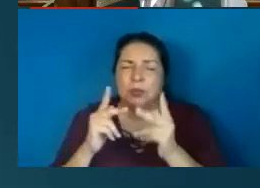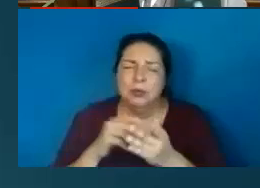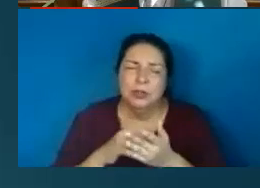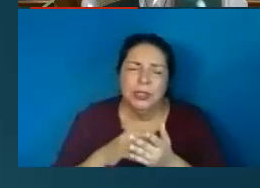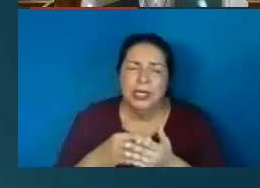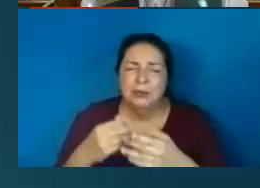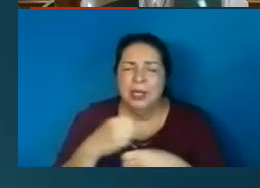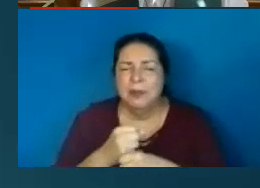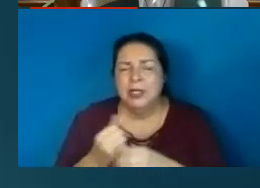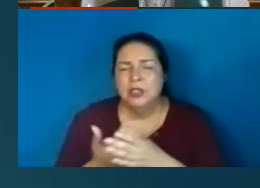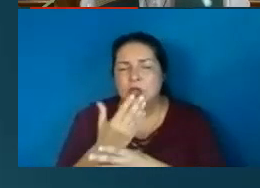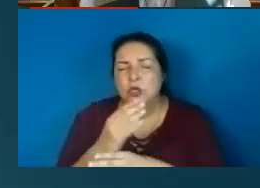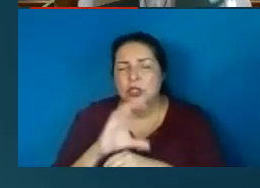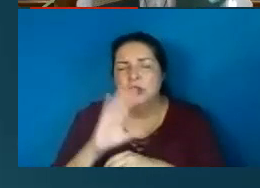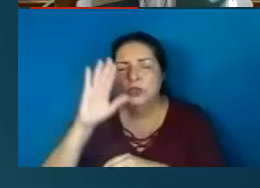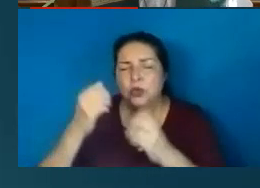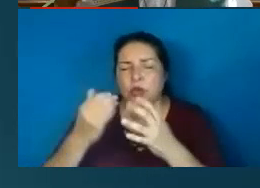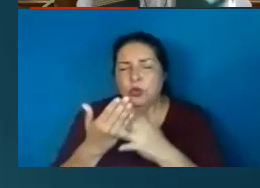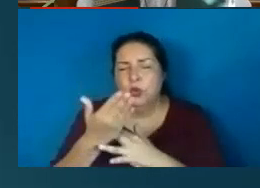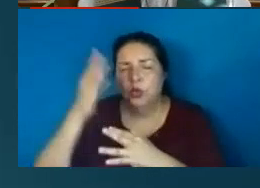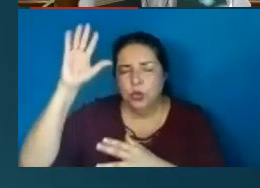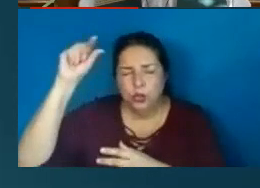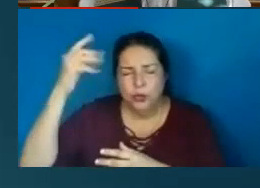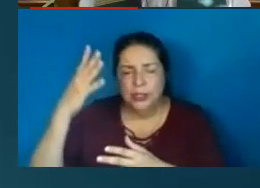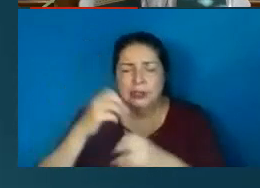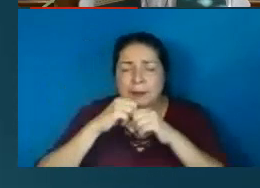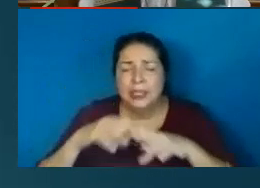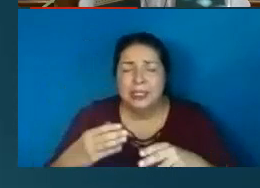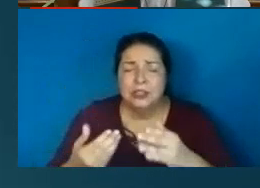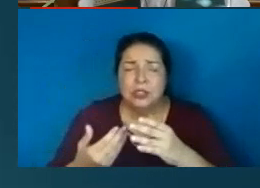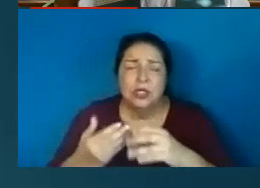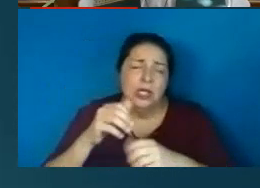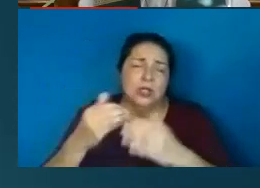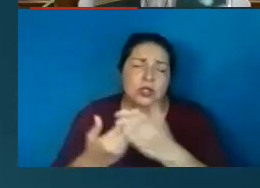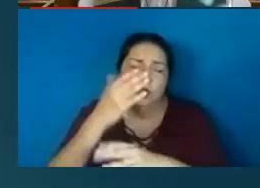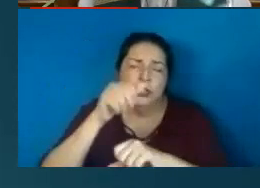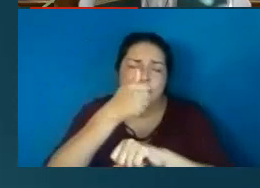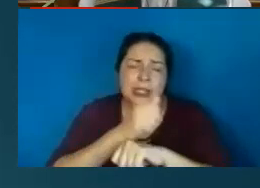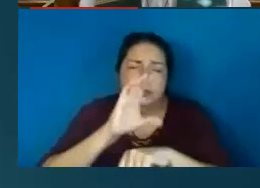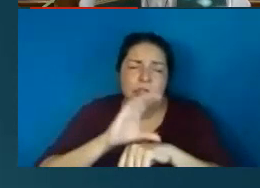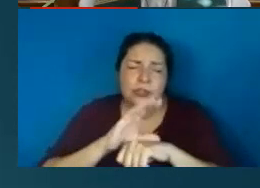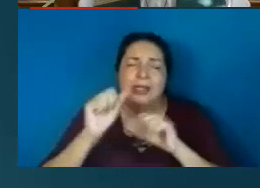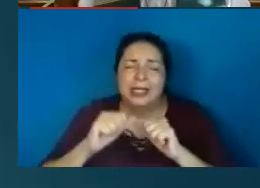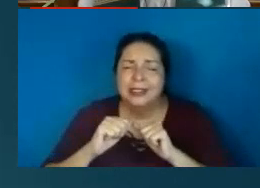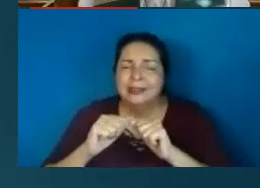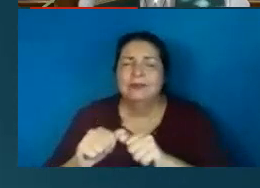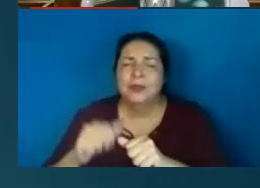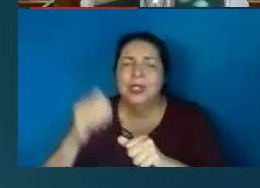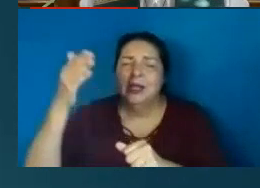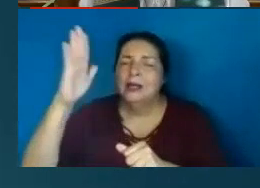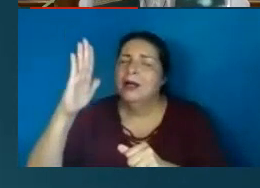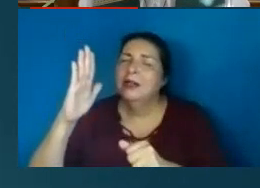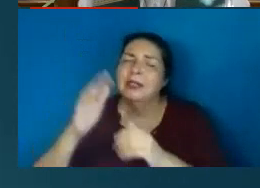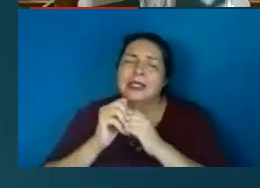grace. Bless newly planted congregations that they may endure. Guide established